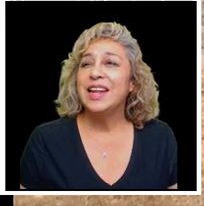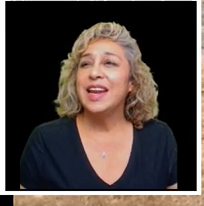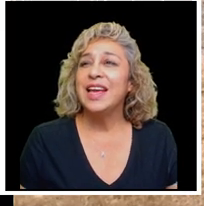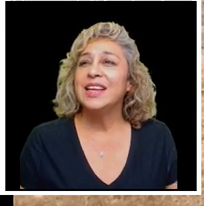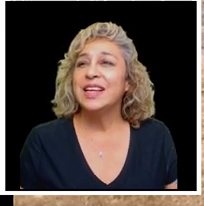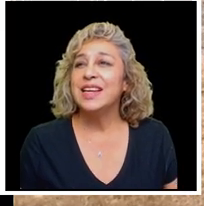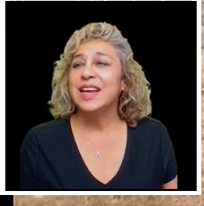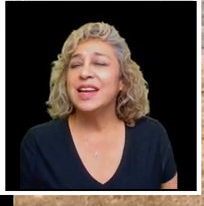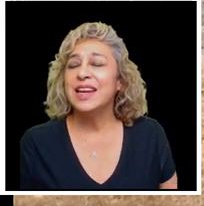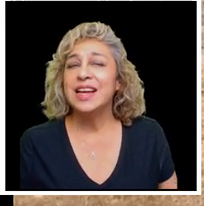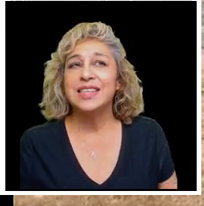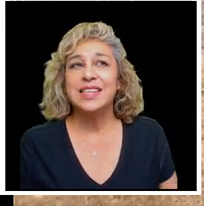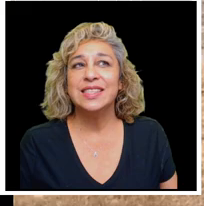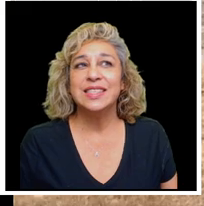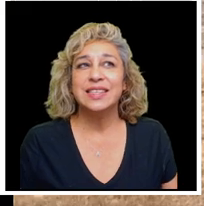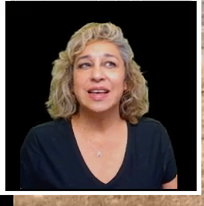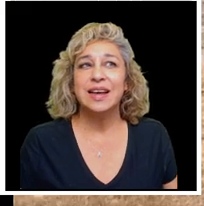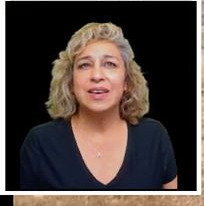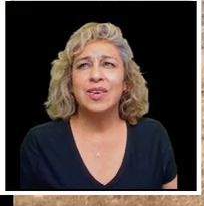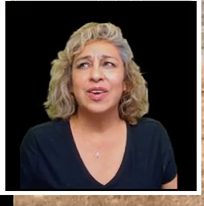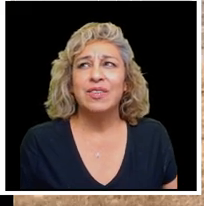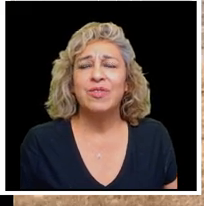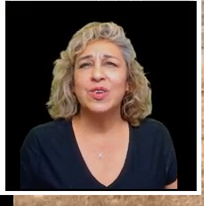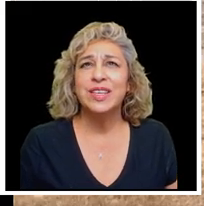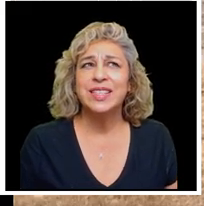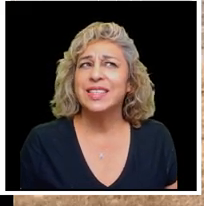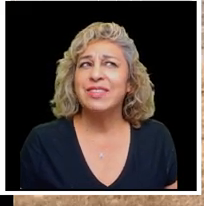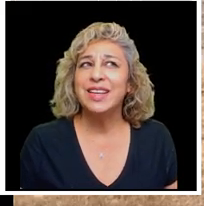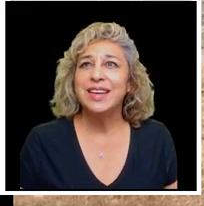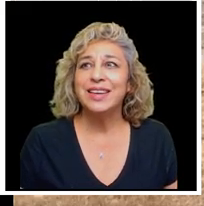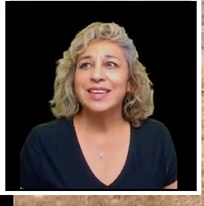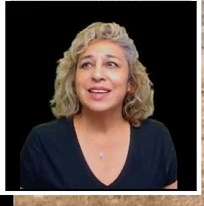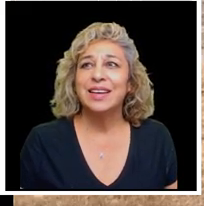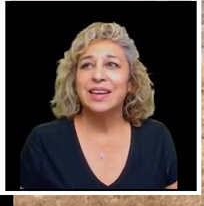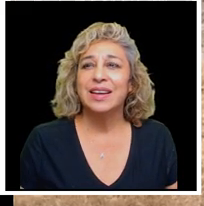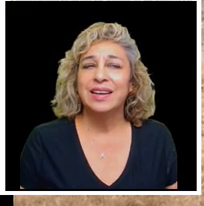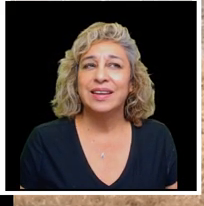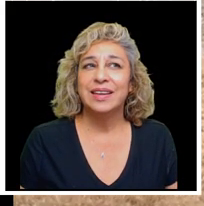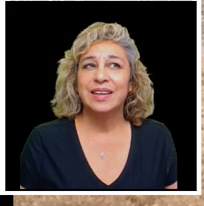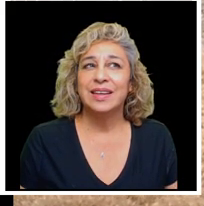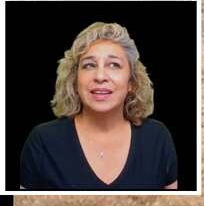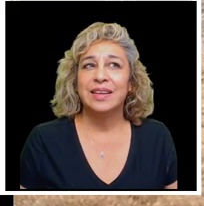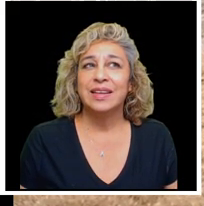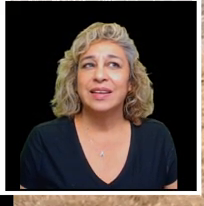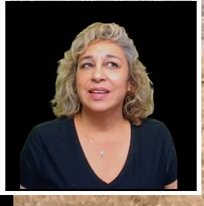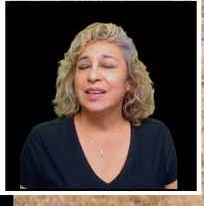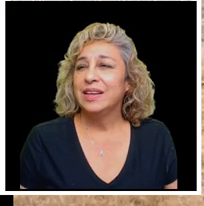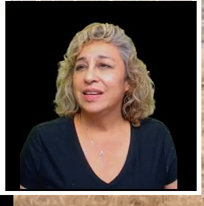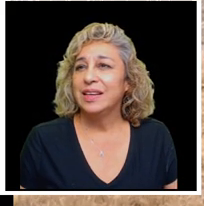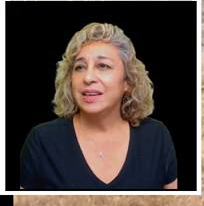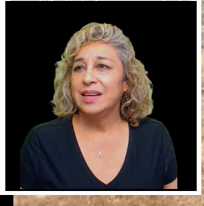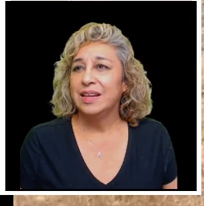it ended in 1914 70 it ends